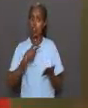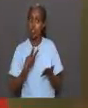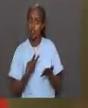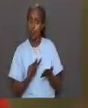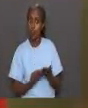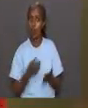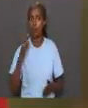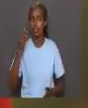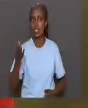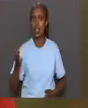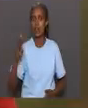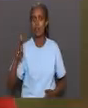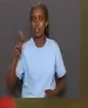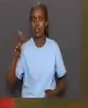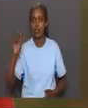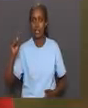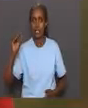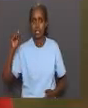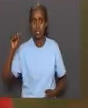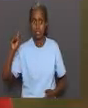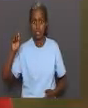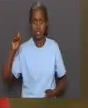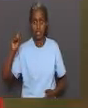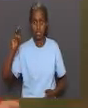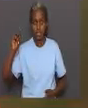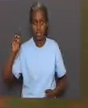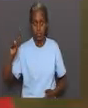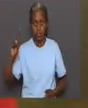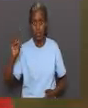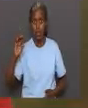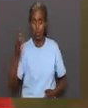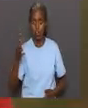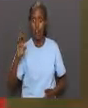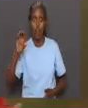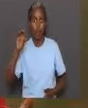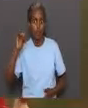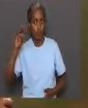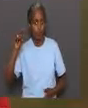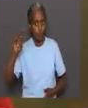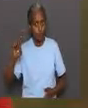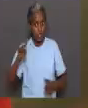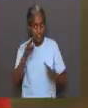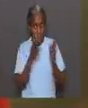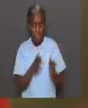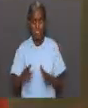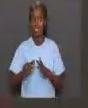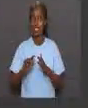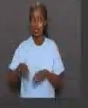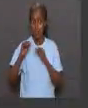volume of the frustum of a cone. Are you ready, students? Let us begin.